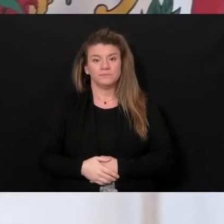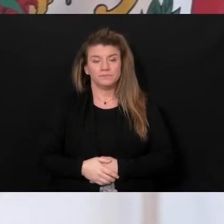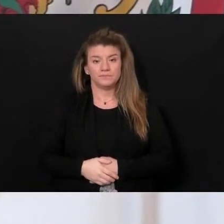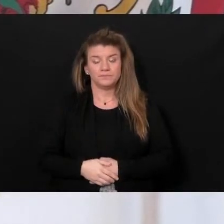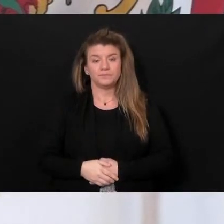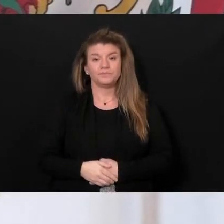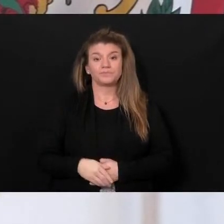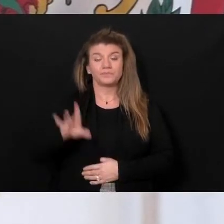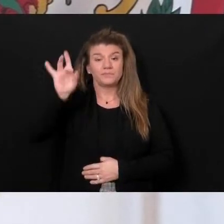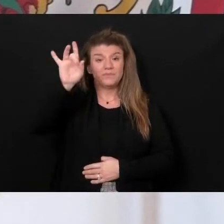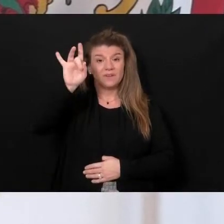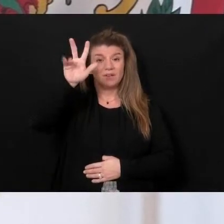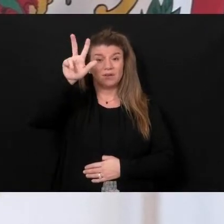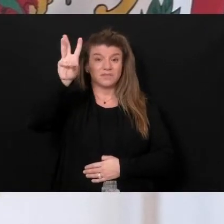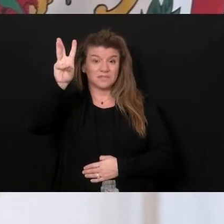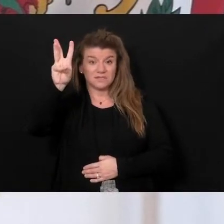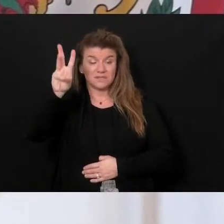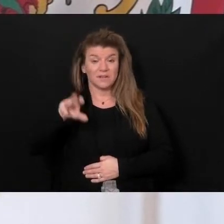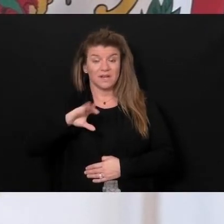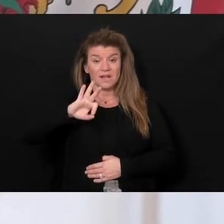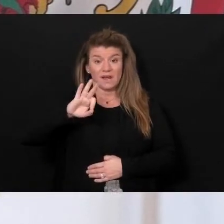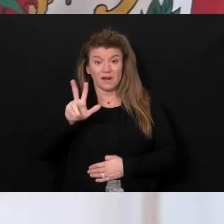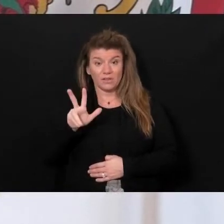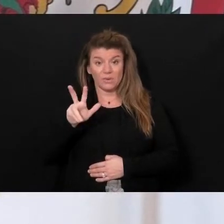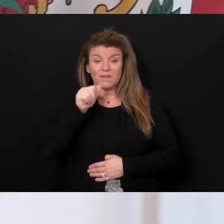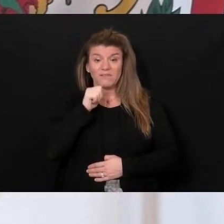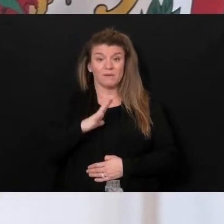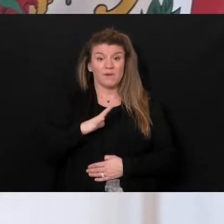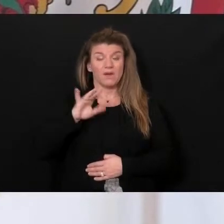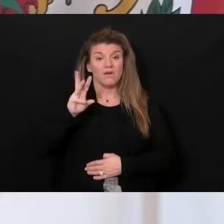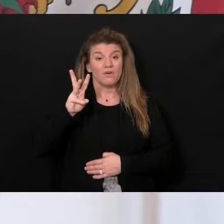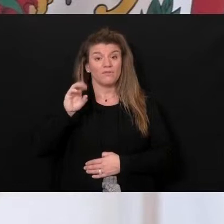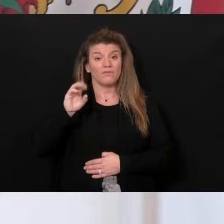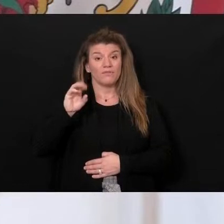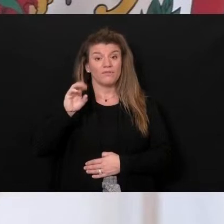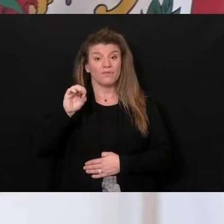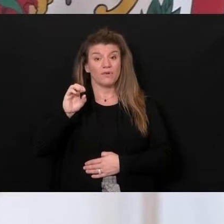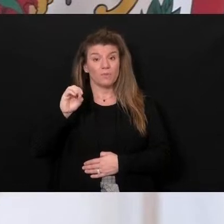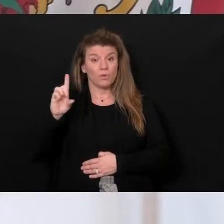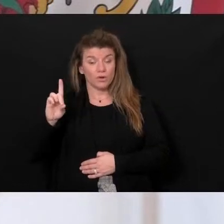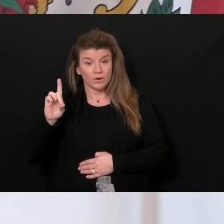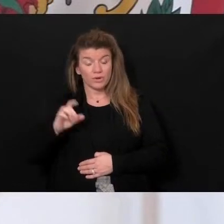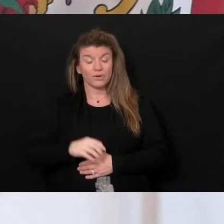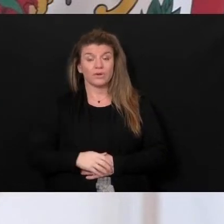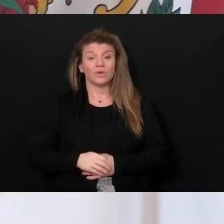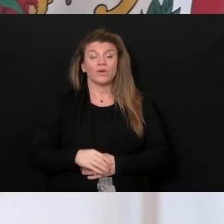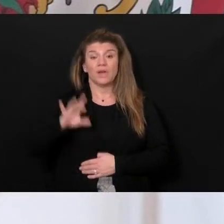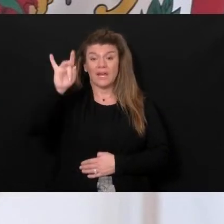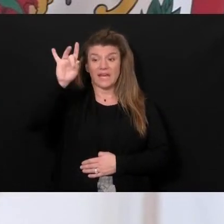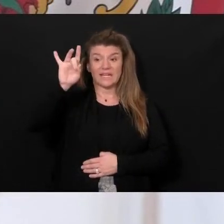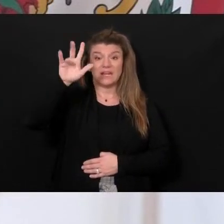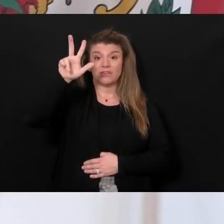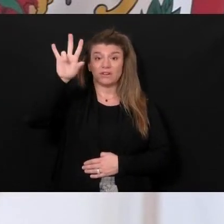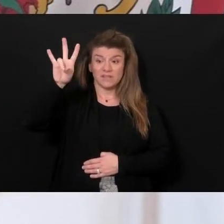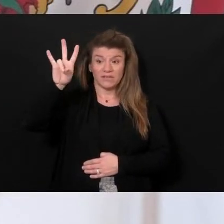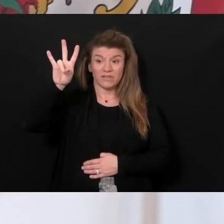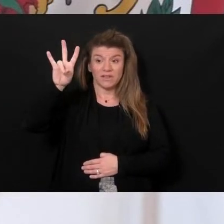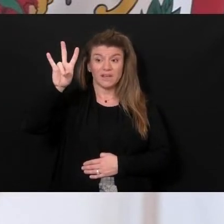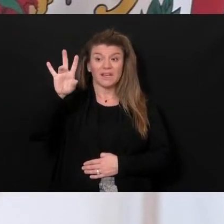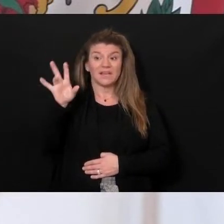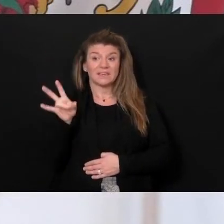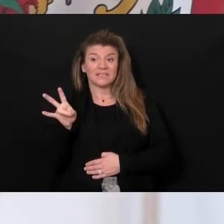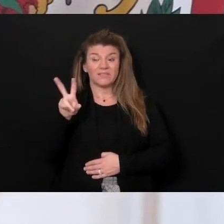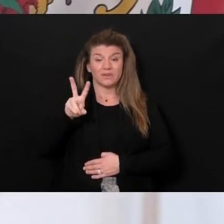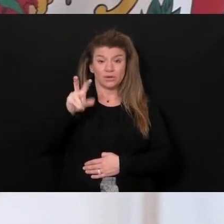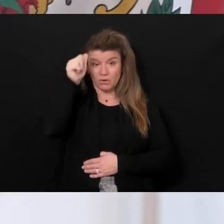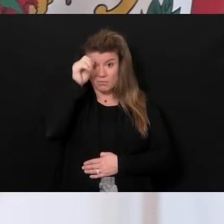Our 1,836th death is a 93-year-old female from Wood County. Our 1,837th death is a 72-year-old